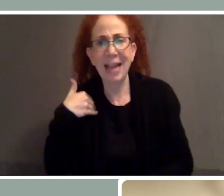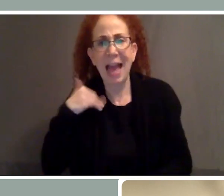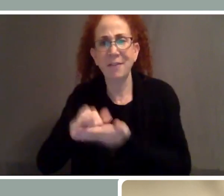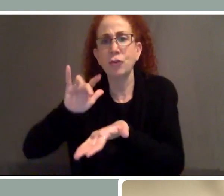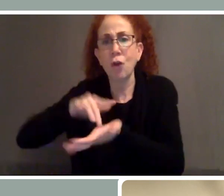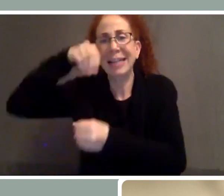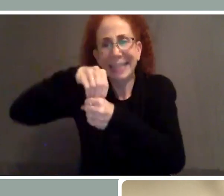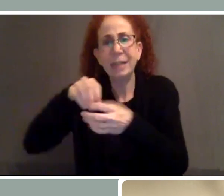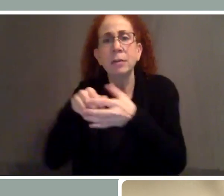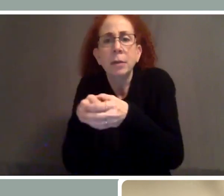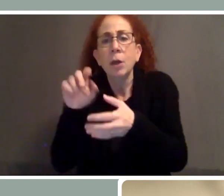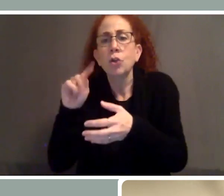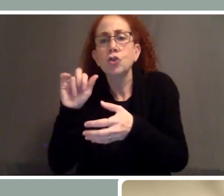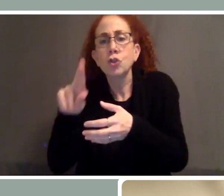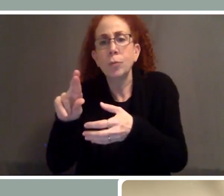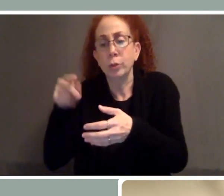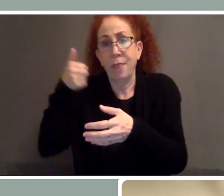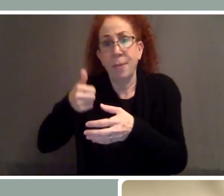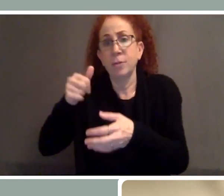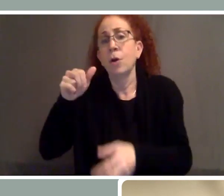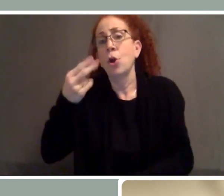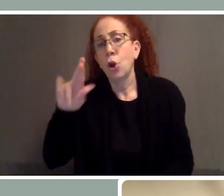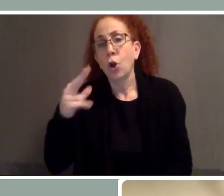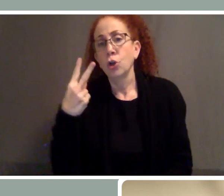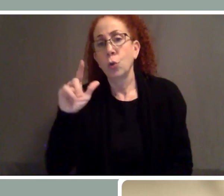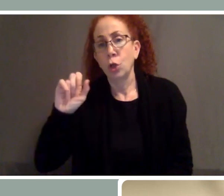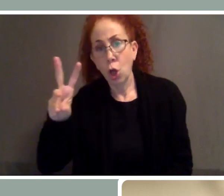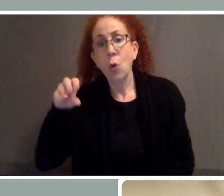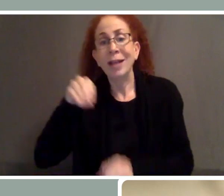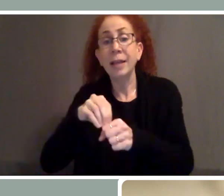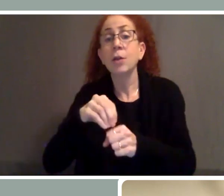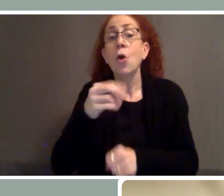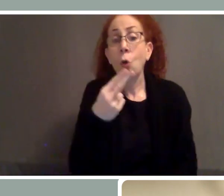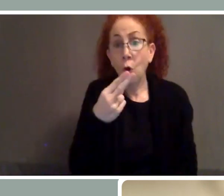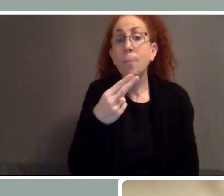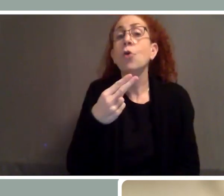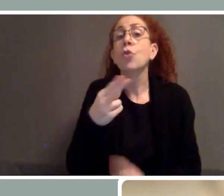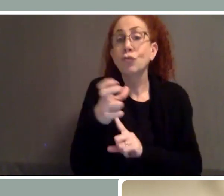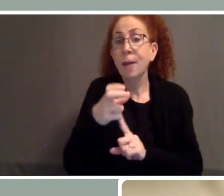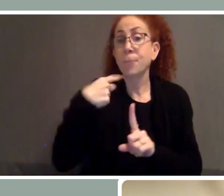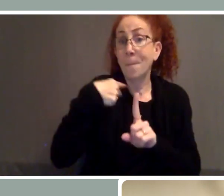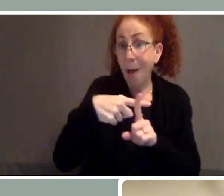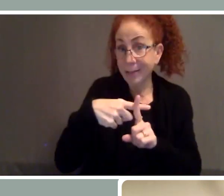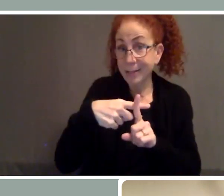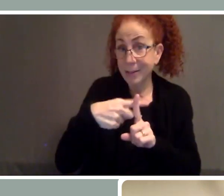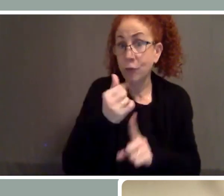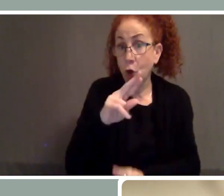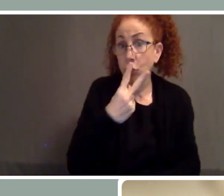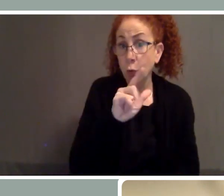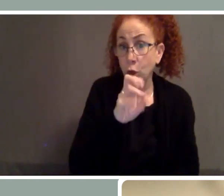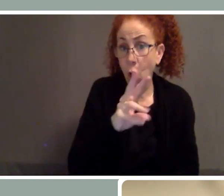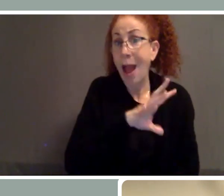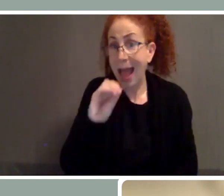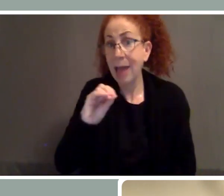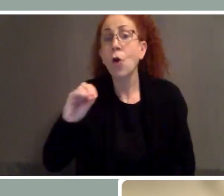in tumors that were HER2 low. And this was looking both in the hormone receptor positive HER2 low and in the